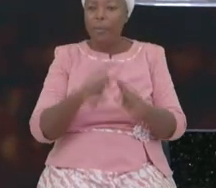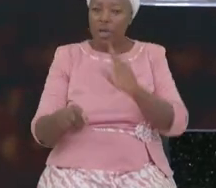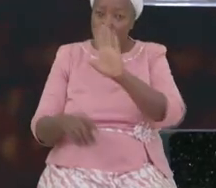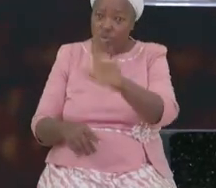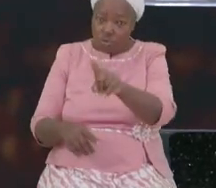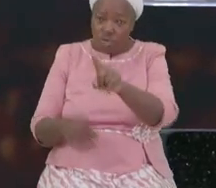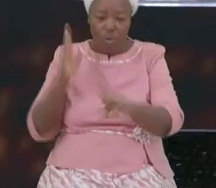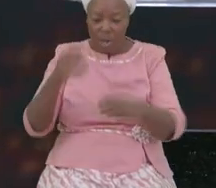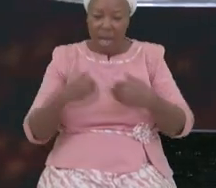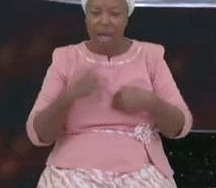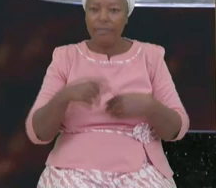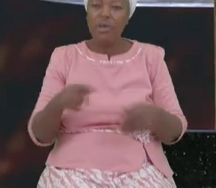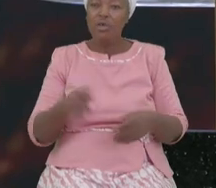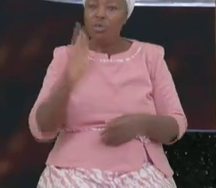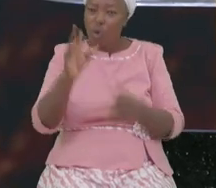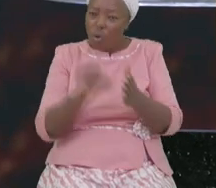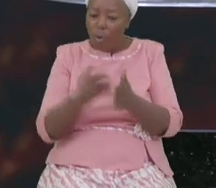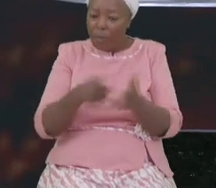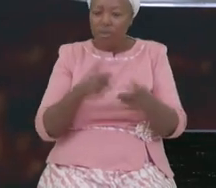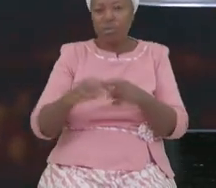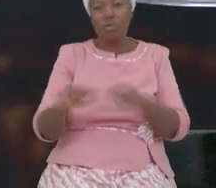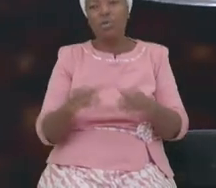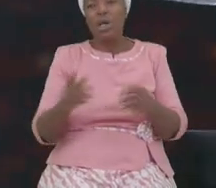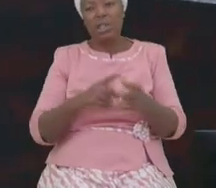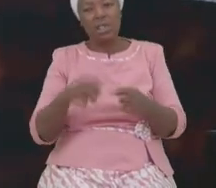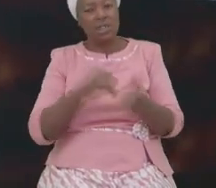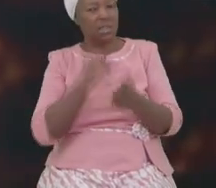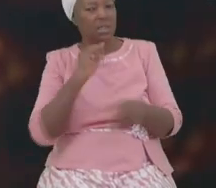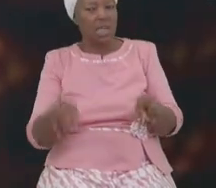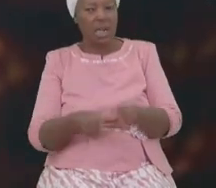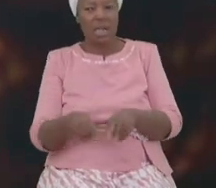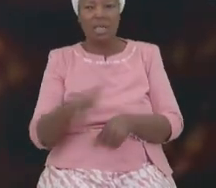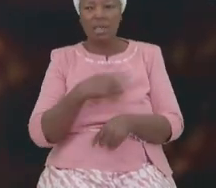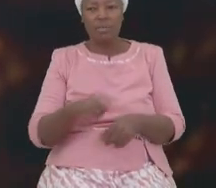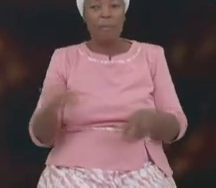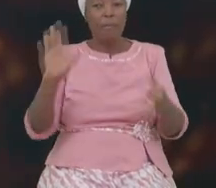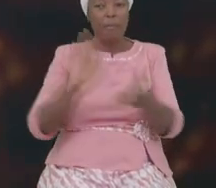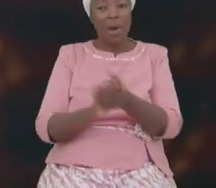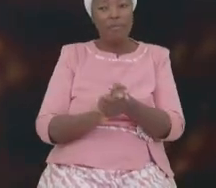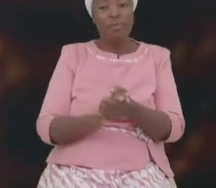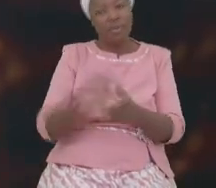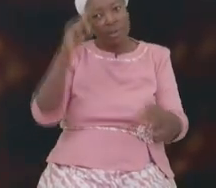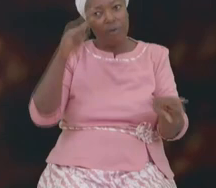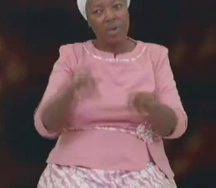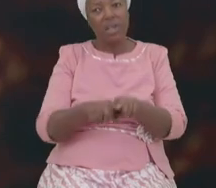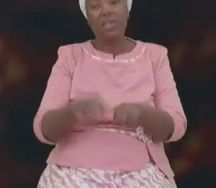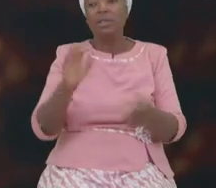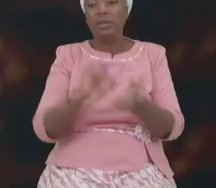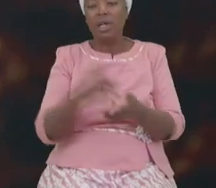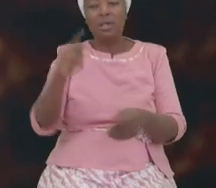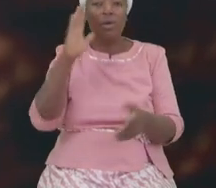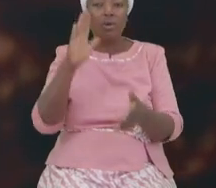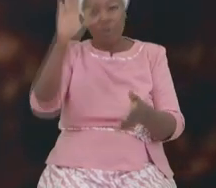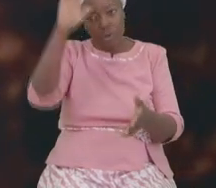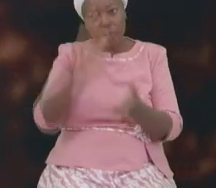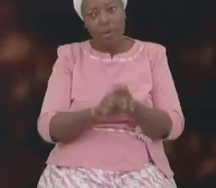a part, this is what you will do. It's like the marriage covenant, that the husband